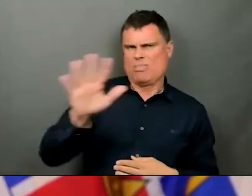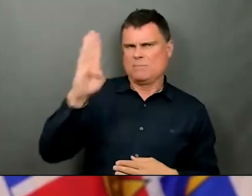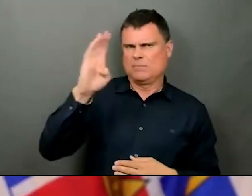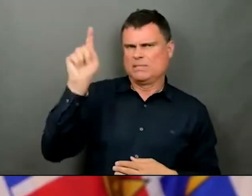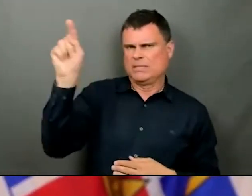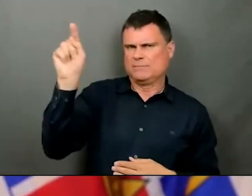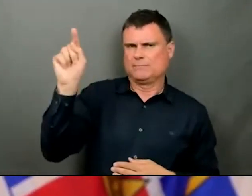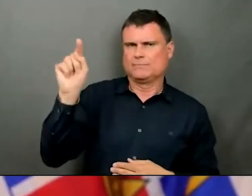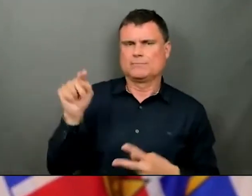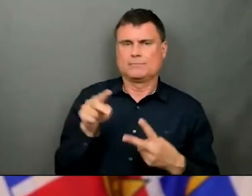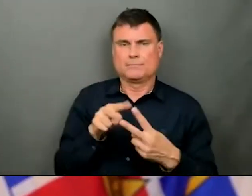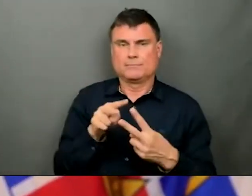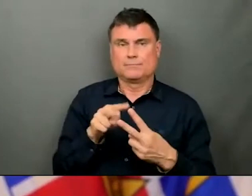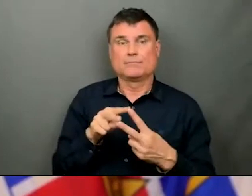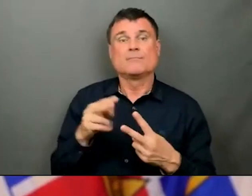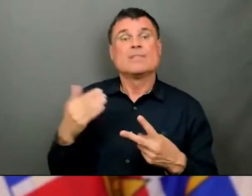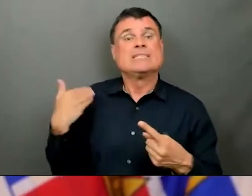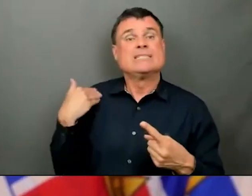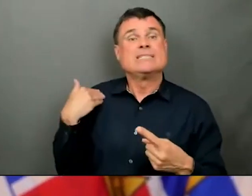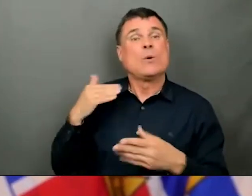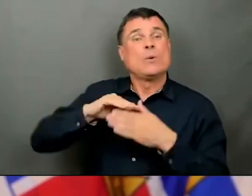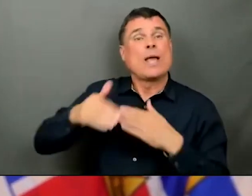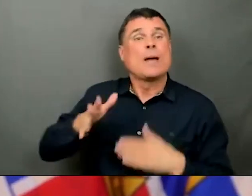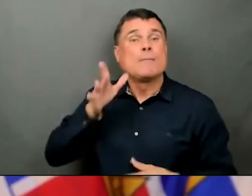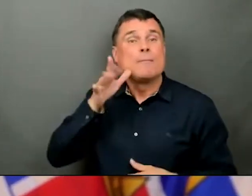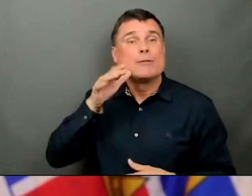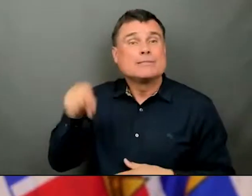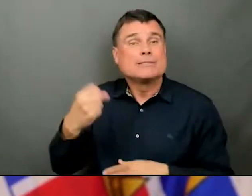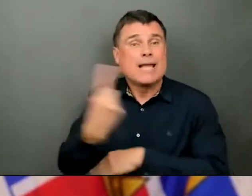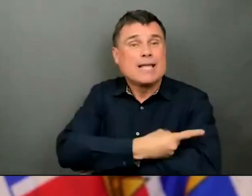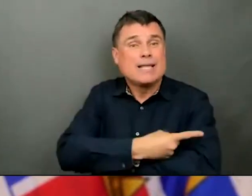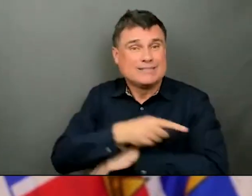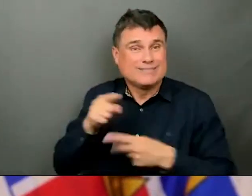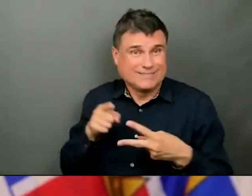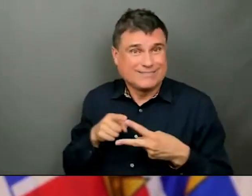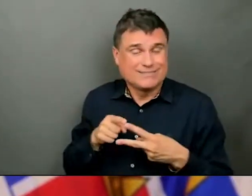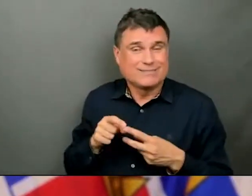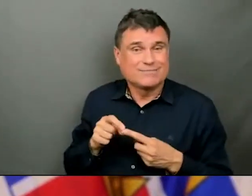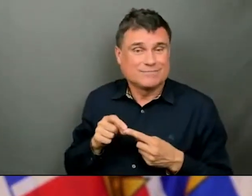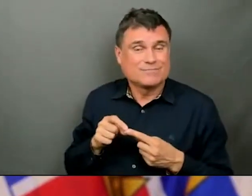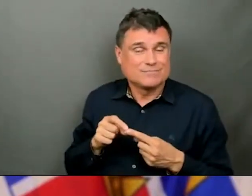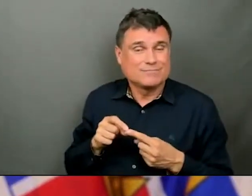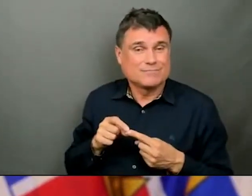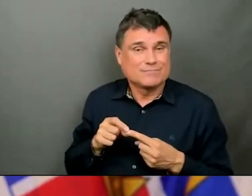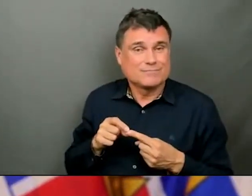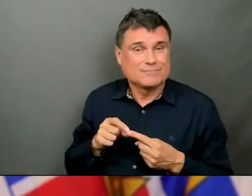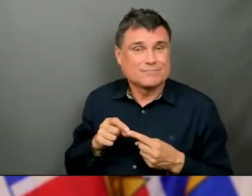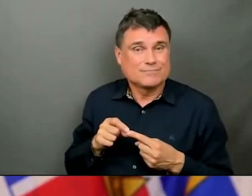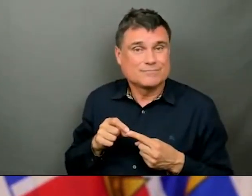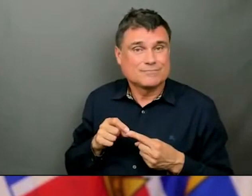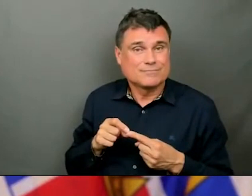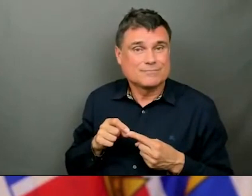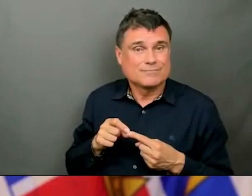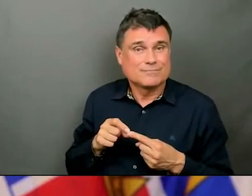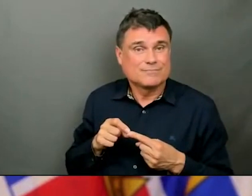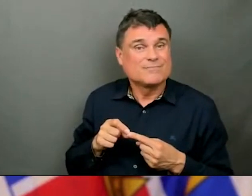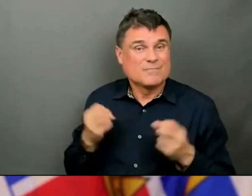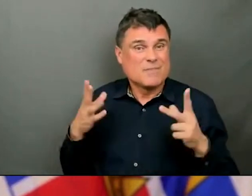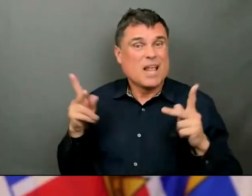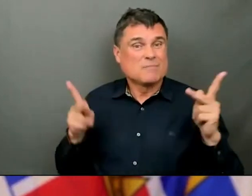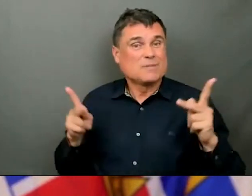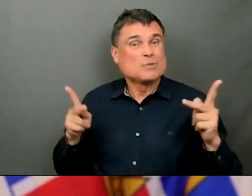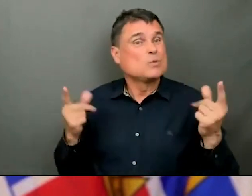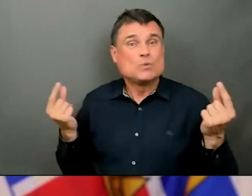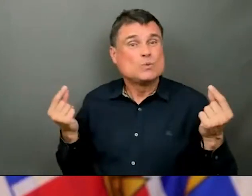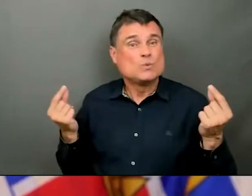just over the past weekend, it being Mother's Day. I can think of many people that are going through certainly custody and all kinds of court